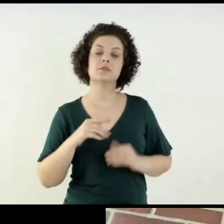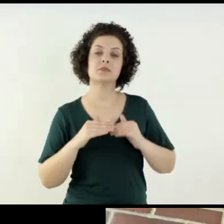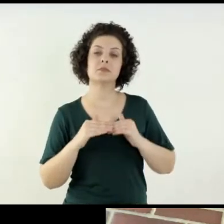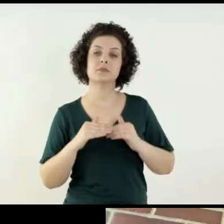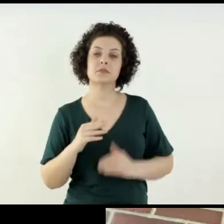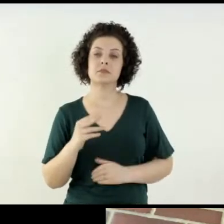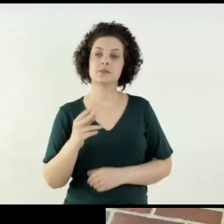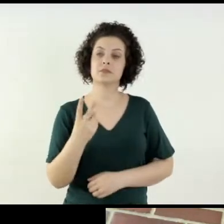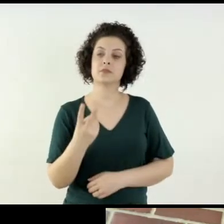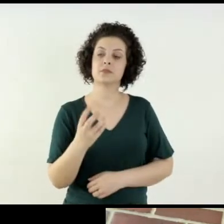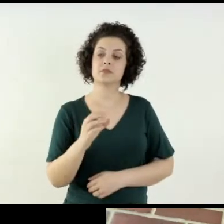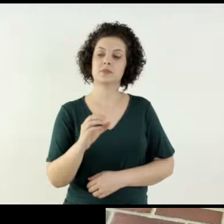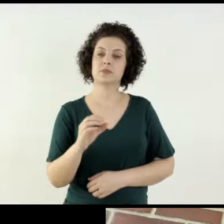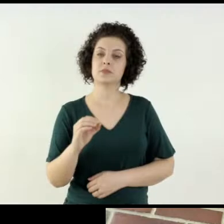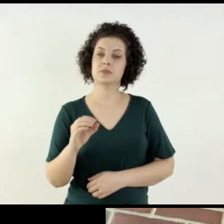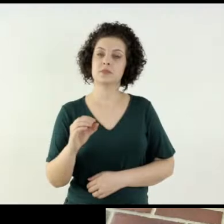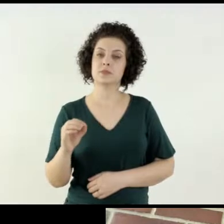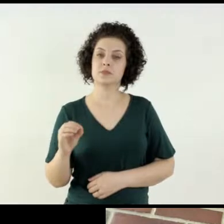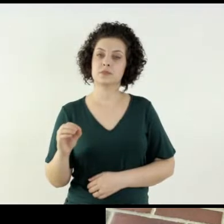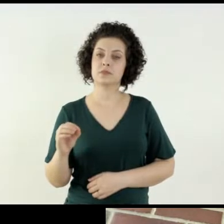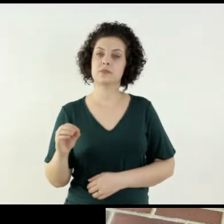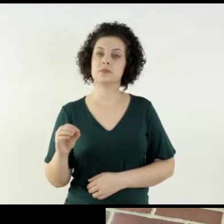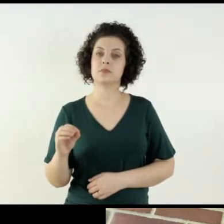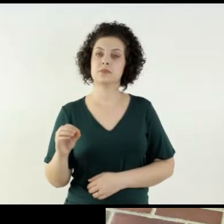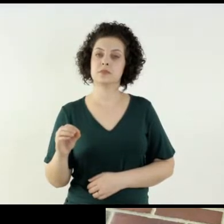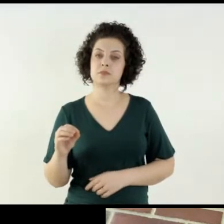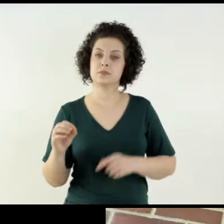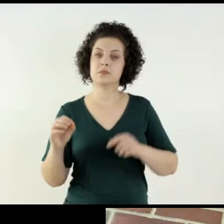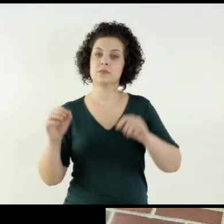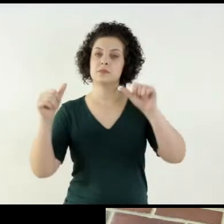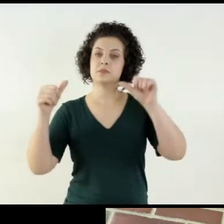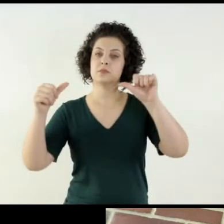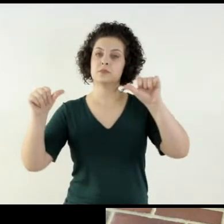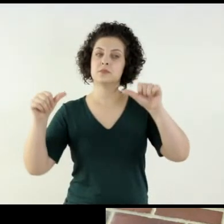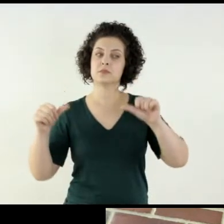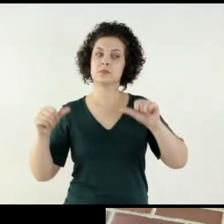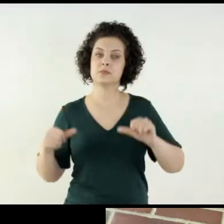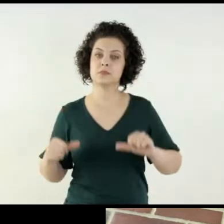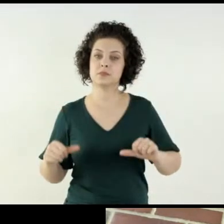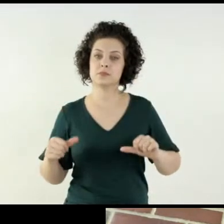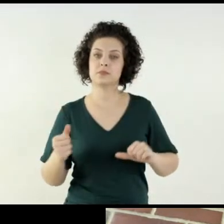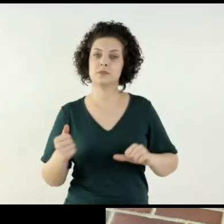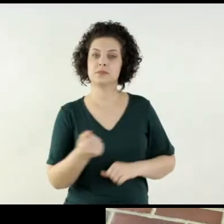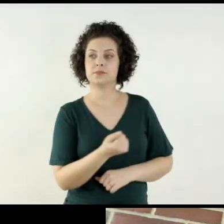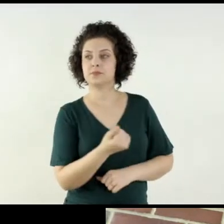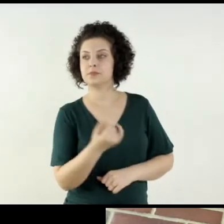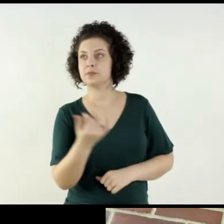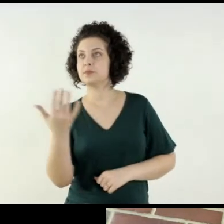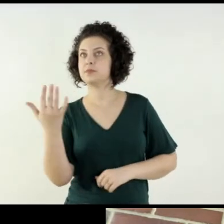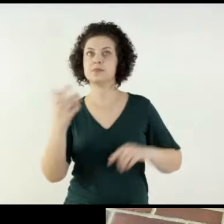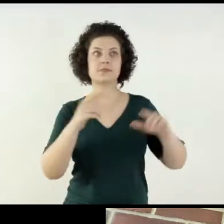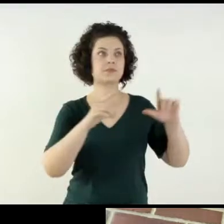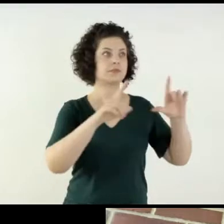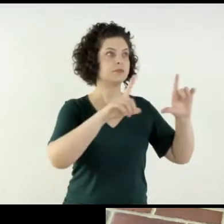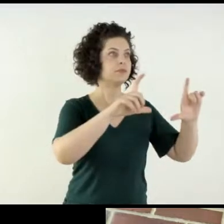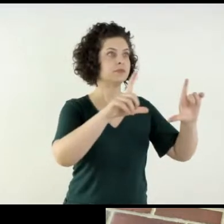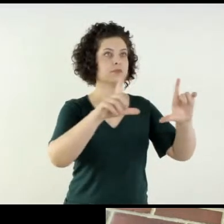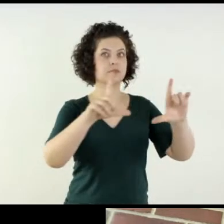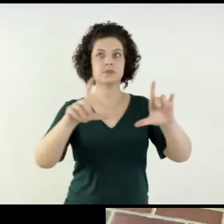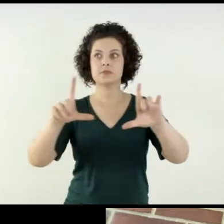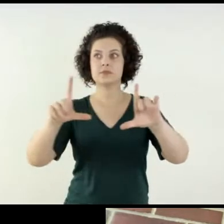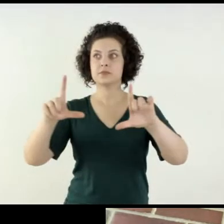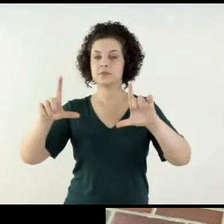one comprising numerous photographs. So in total, there are thousands of photographs of men and women